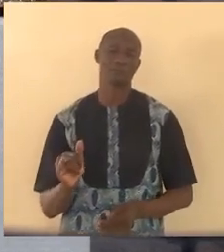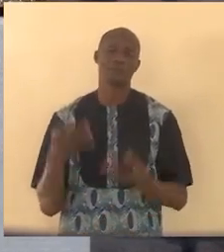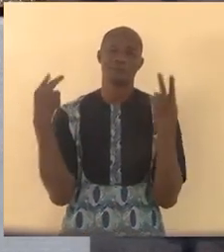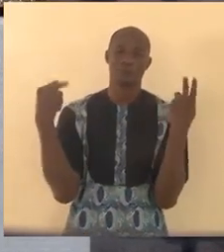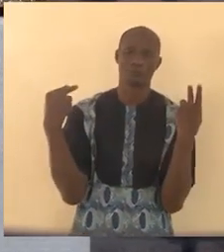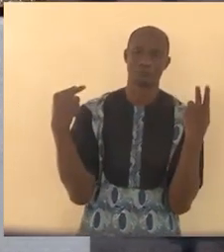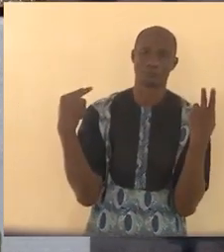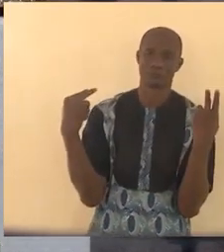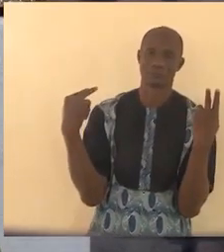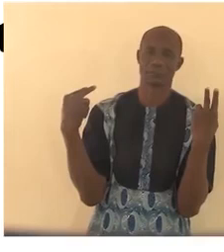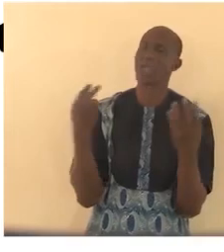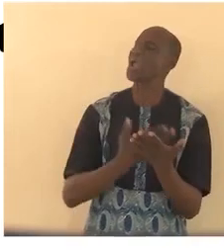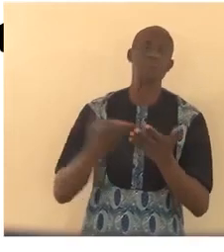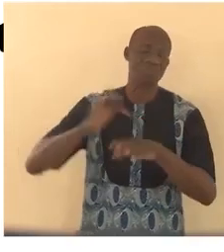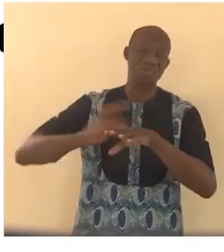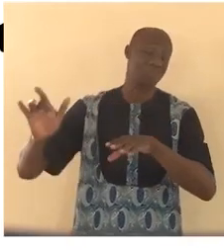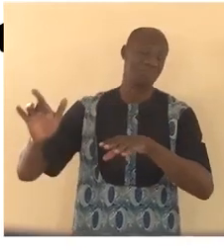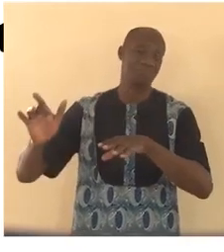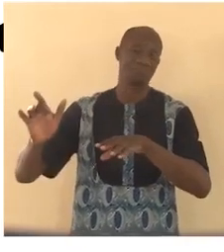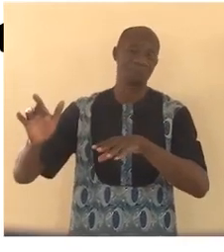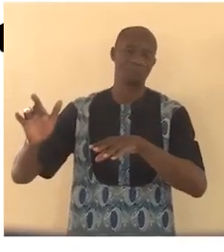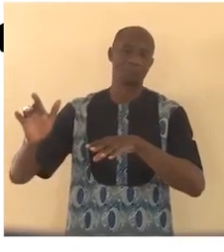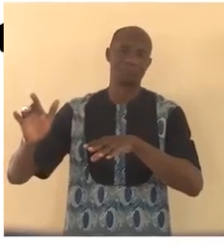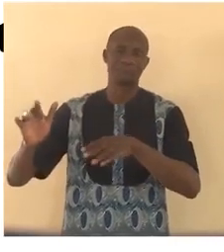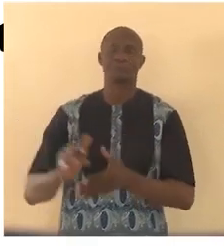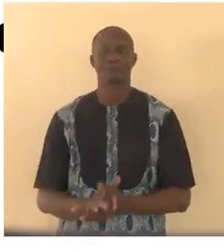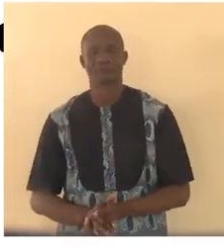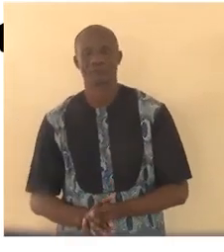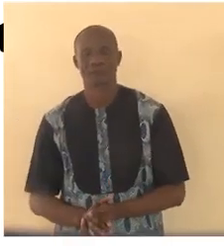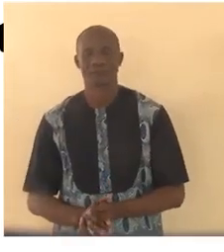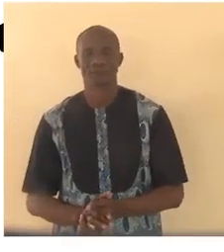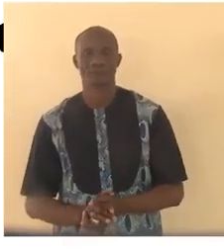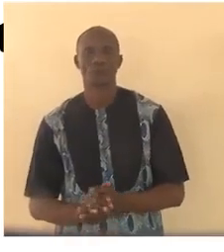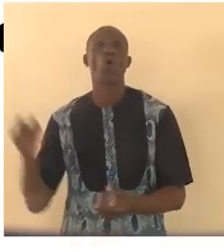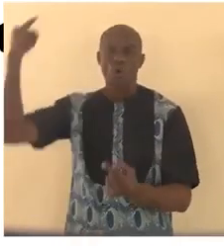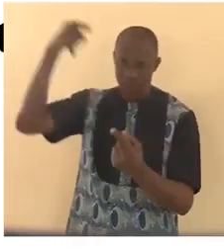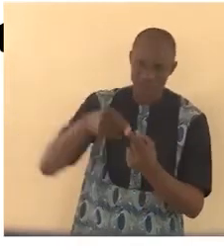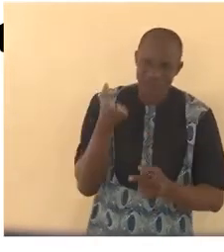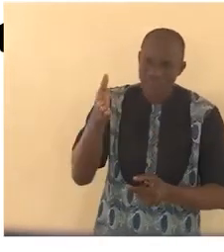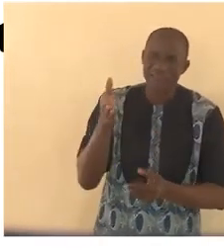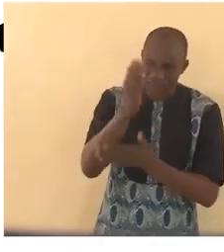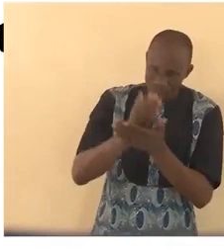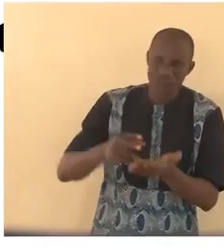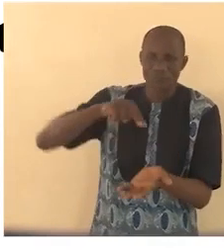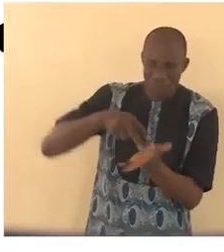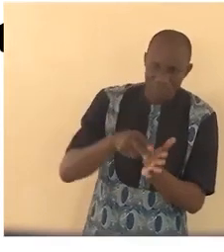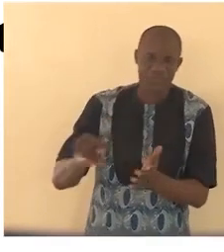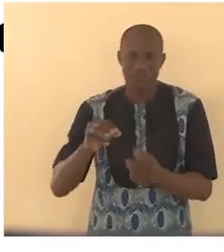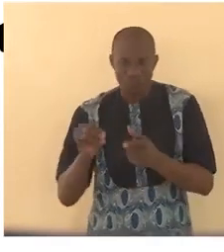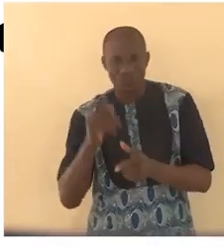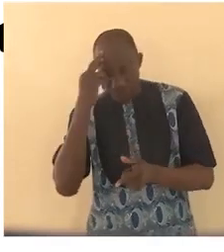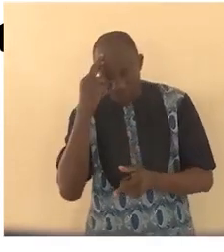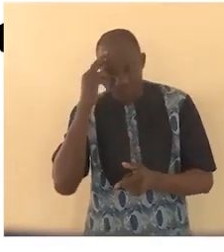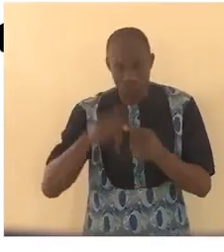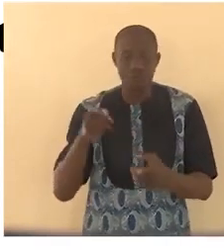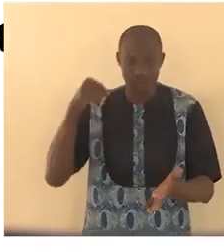Vanity, futility, emptiness. unless there is some purpose and meaning to